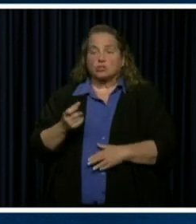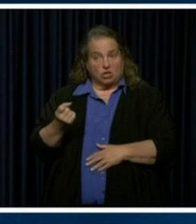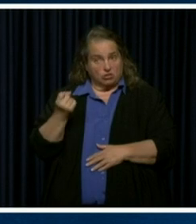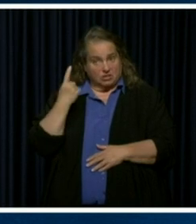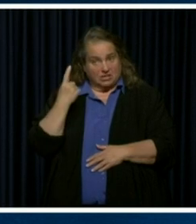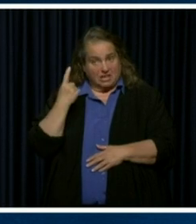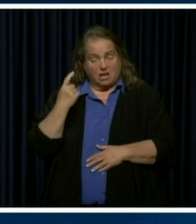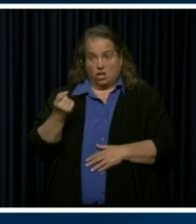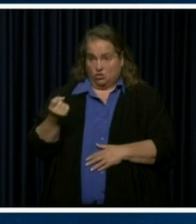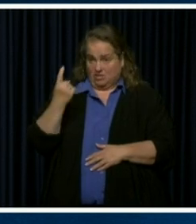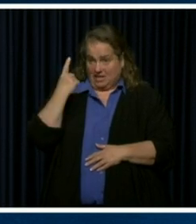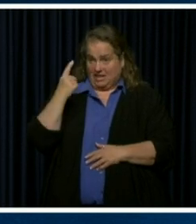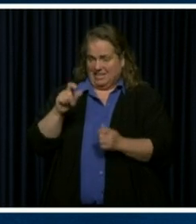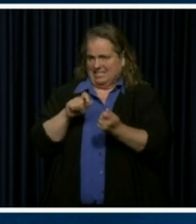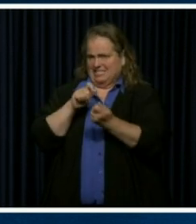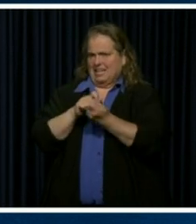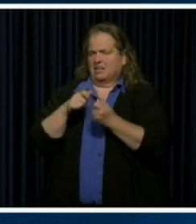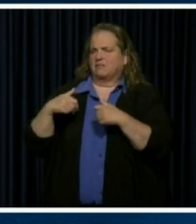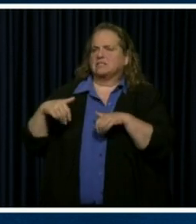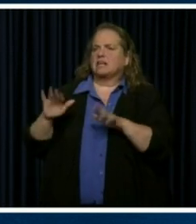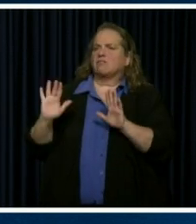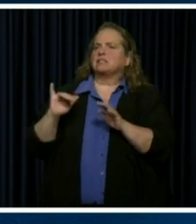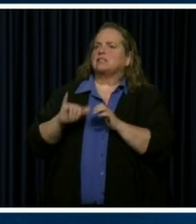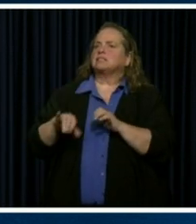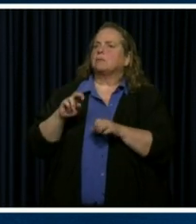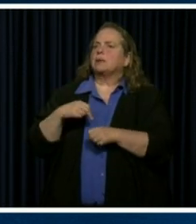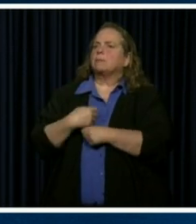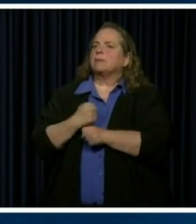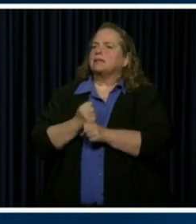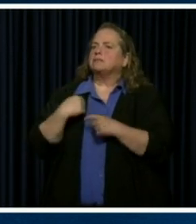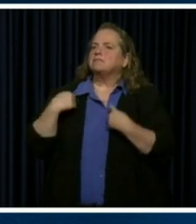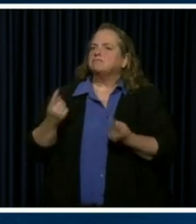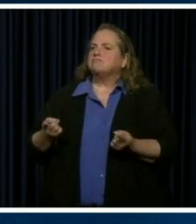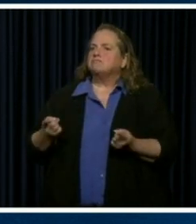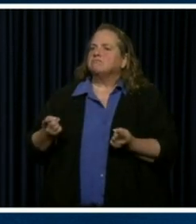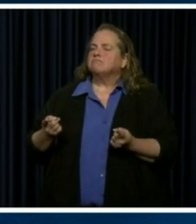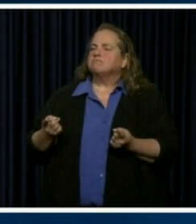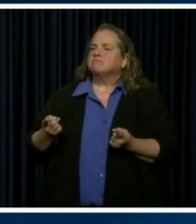understanding exactly the sacrifice that's been made.